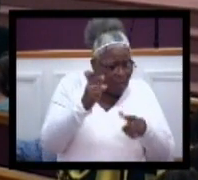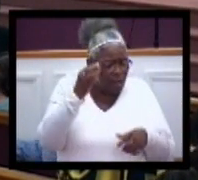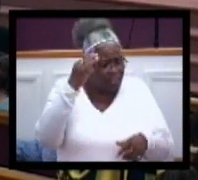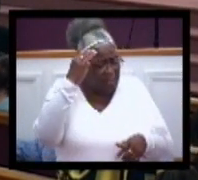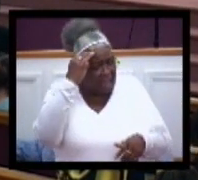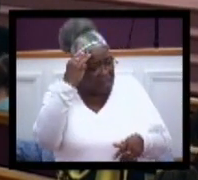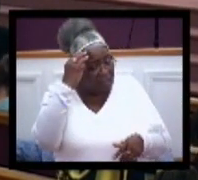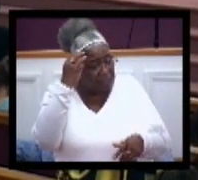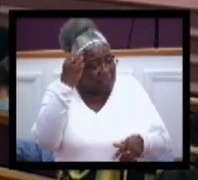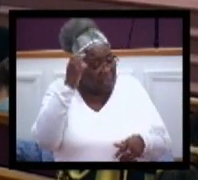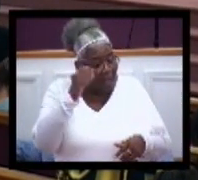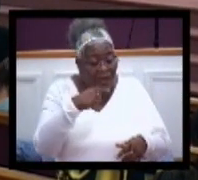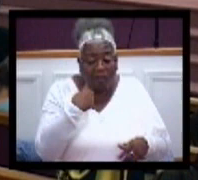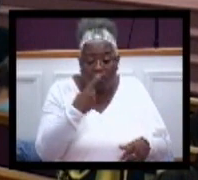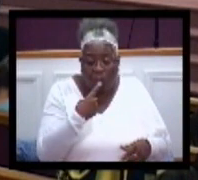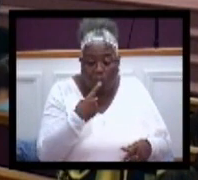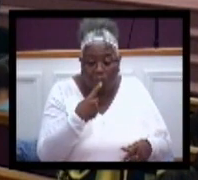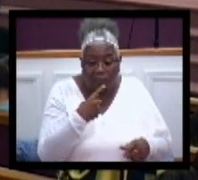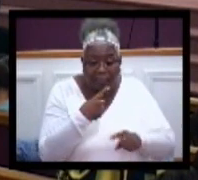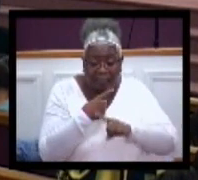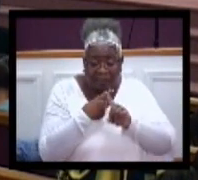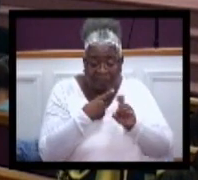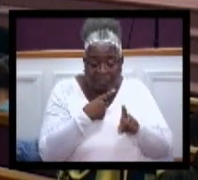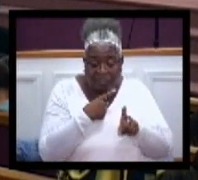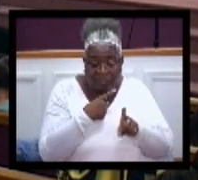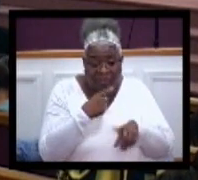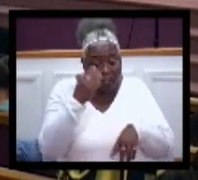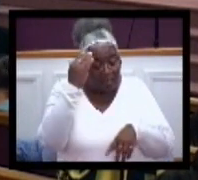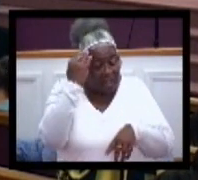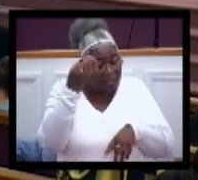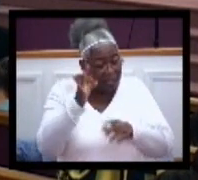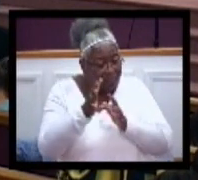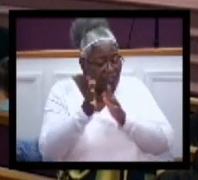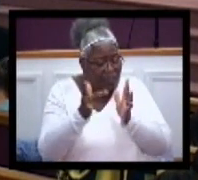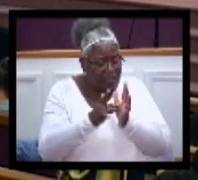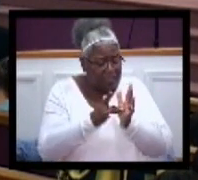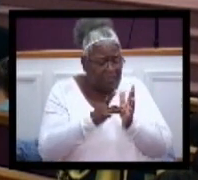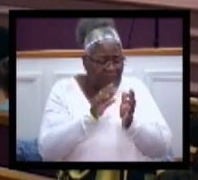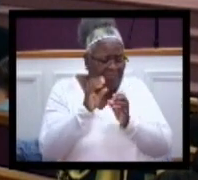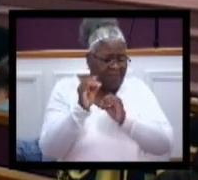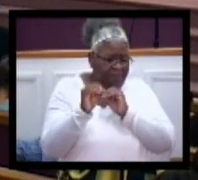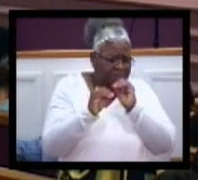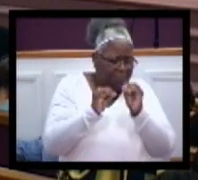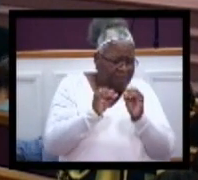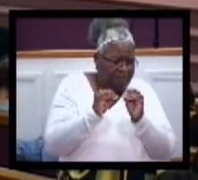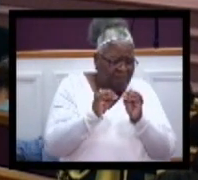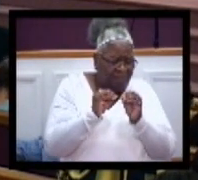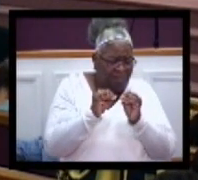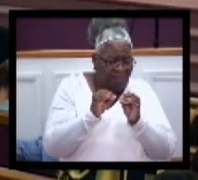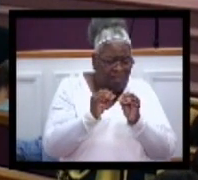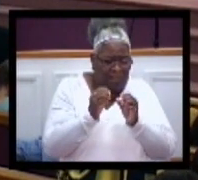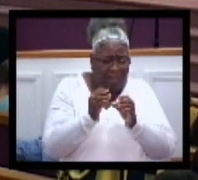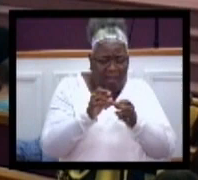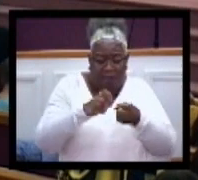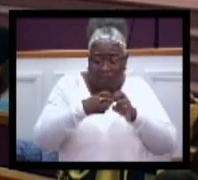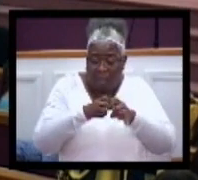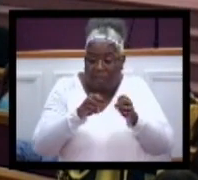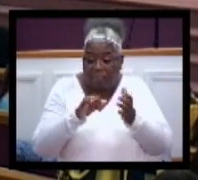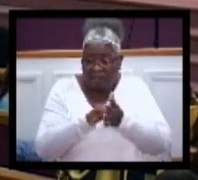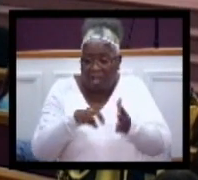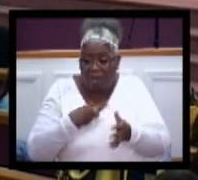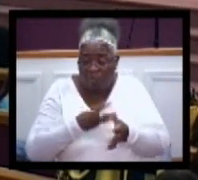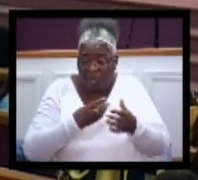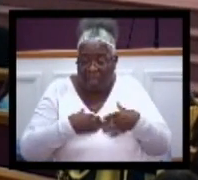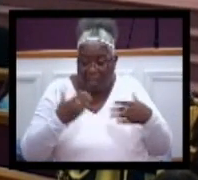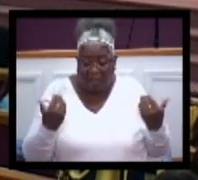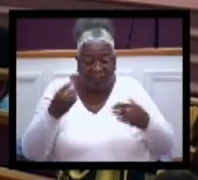who? The knowledge of Jesus. And one of the biggest problems that we have